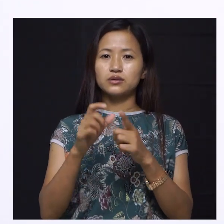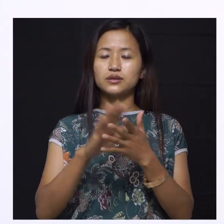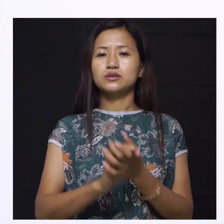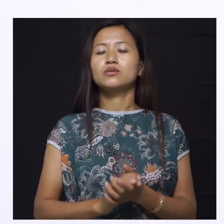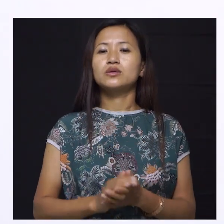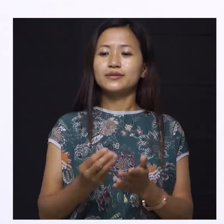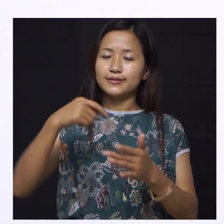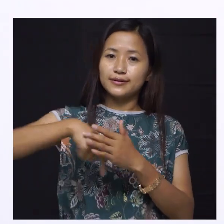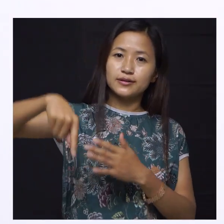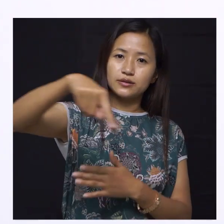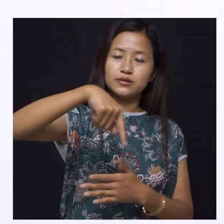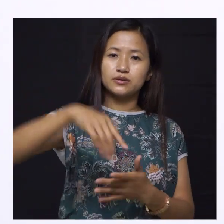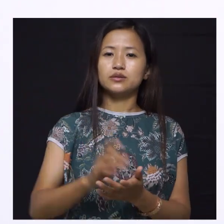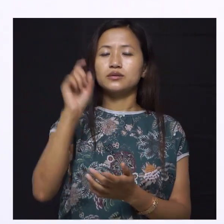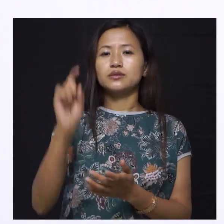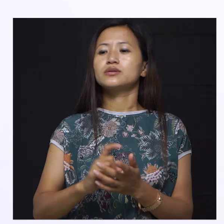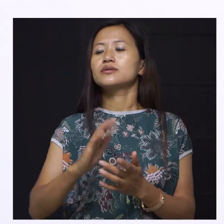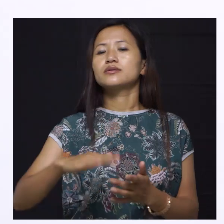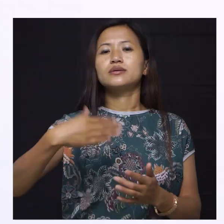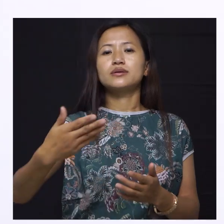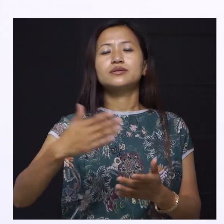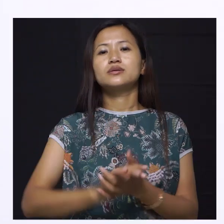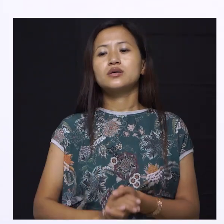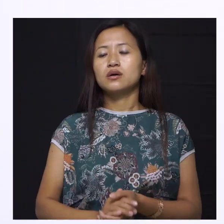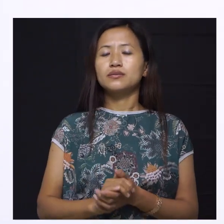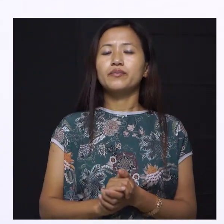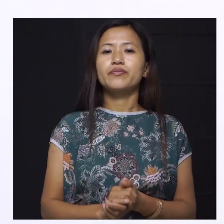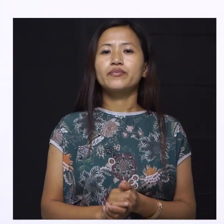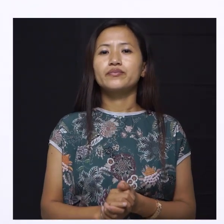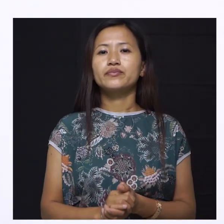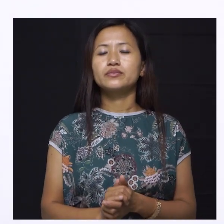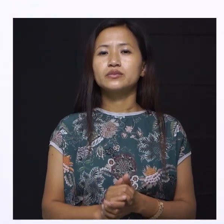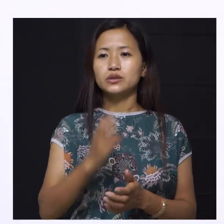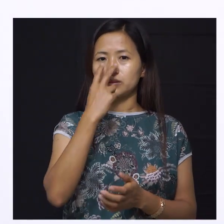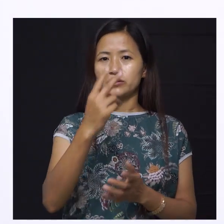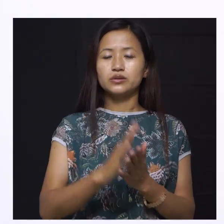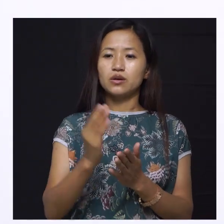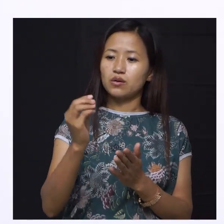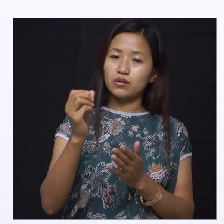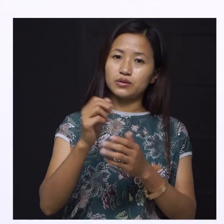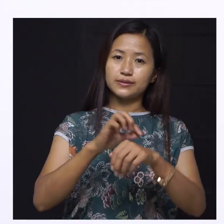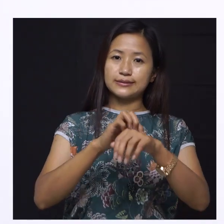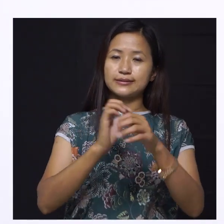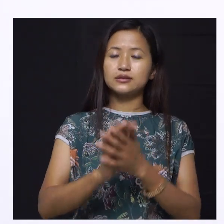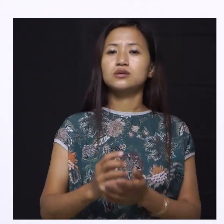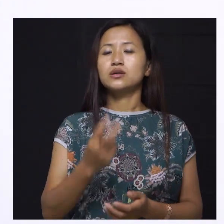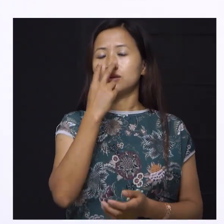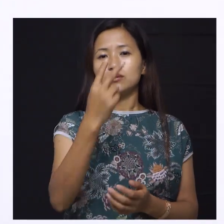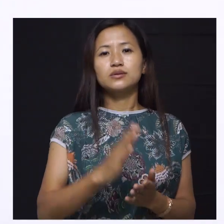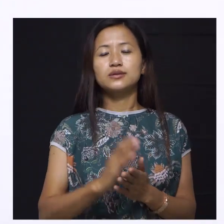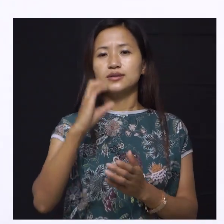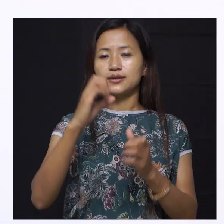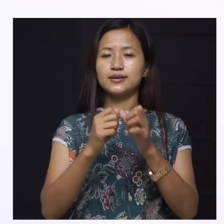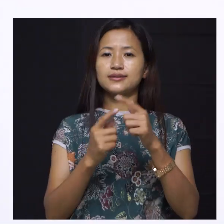a thing that they will need it later. There is a purpose for the boards, okay? And also you will see the oilskins, and then you see